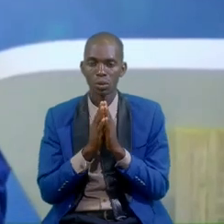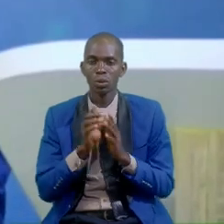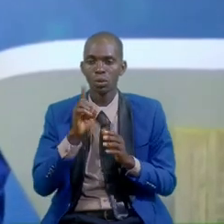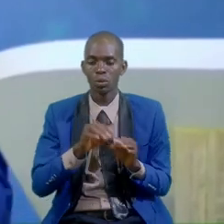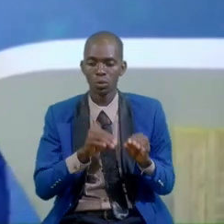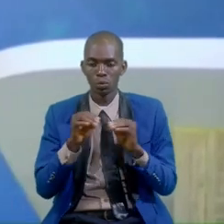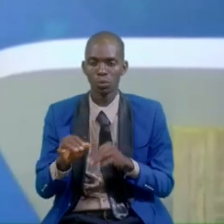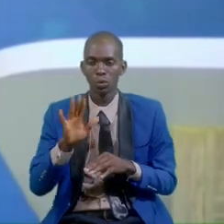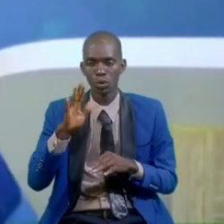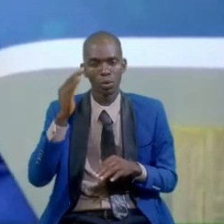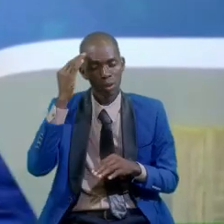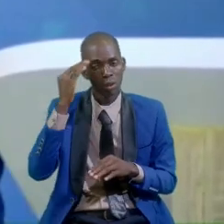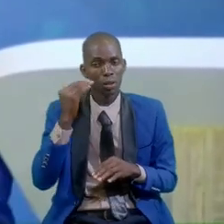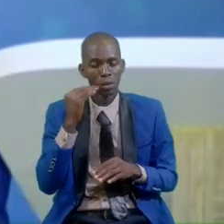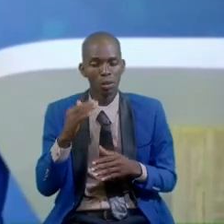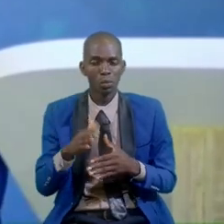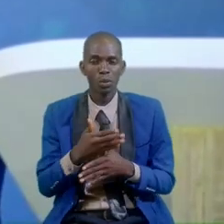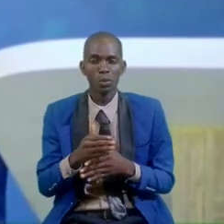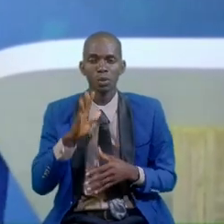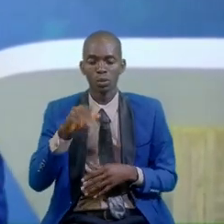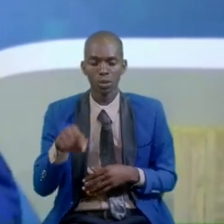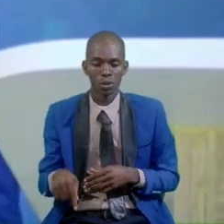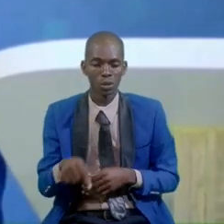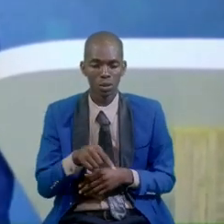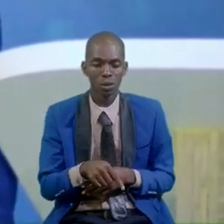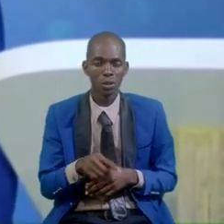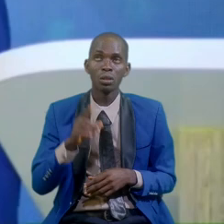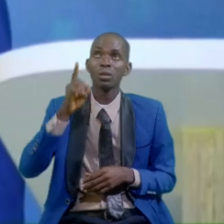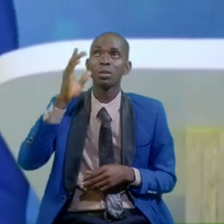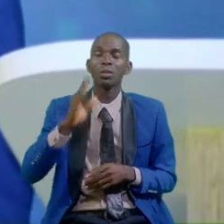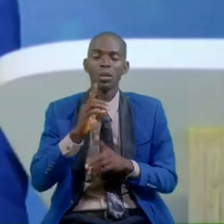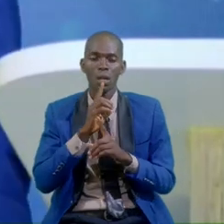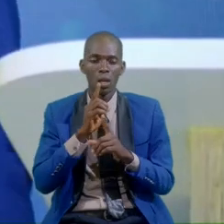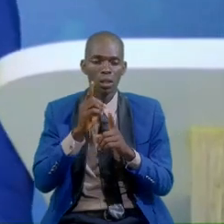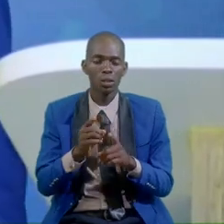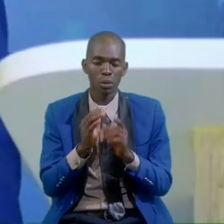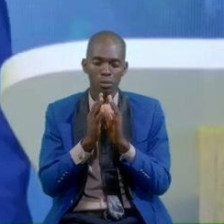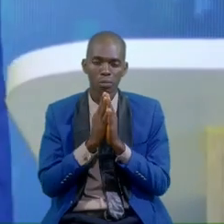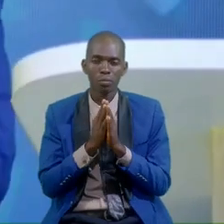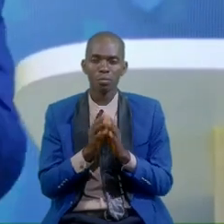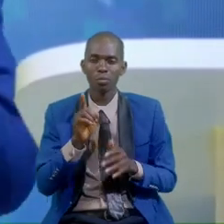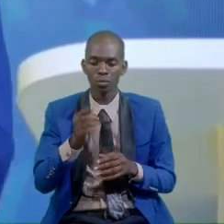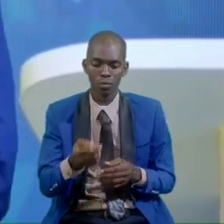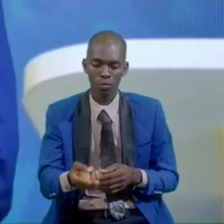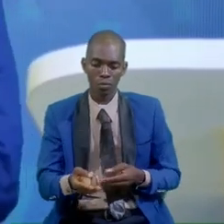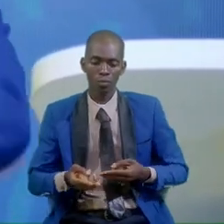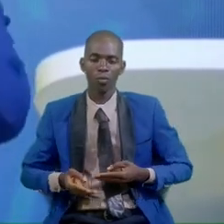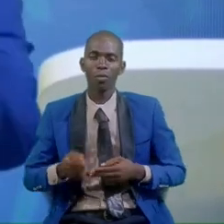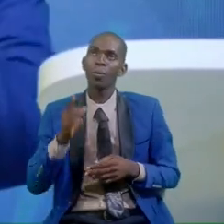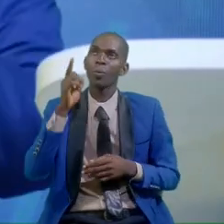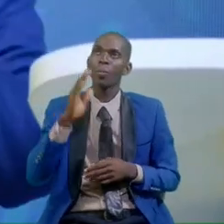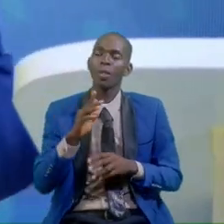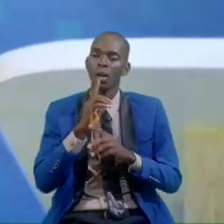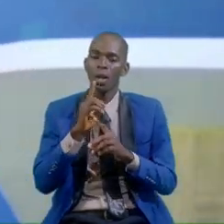head between your knees, God answers prayer. You lie down, God answers